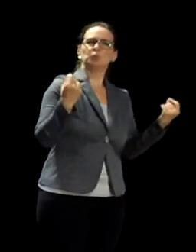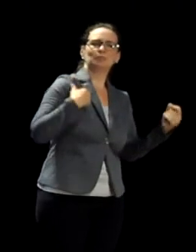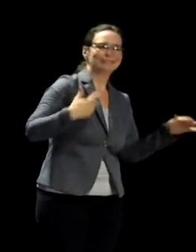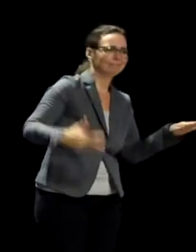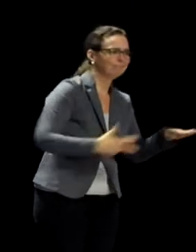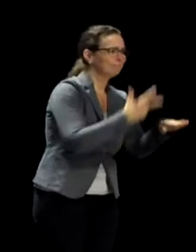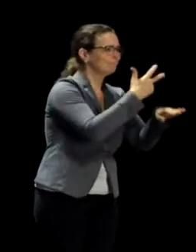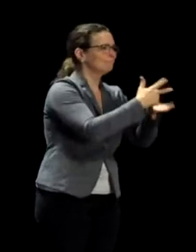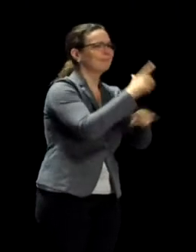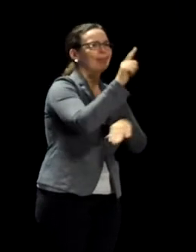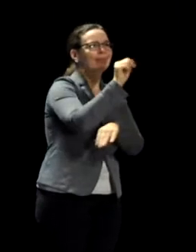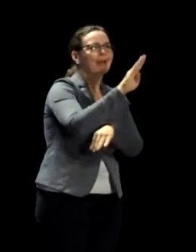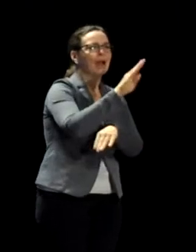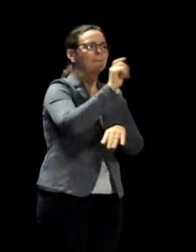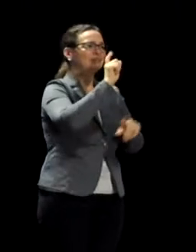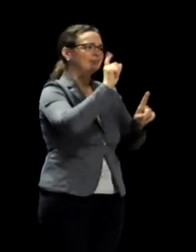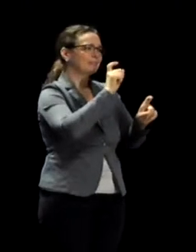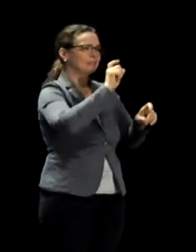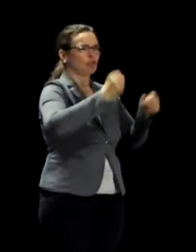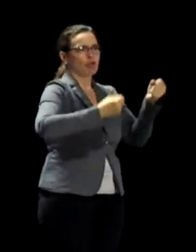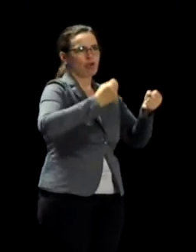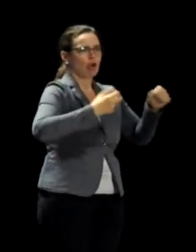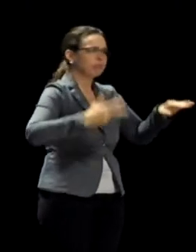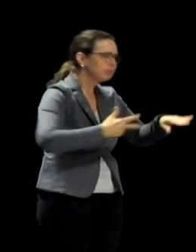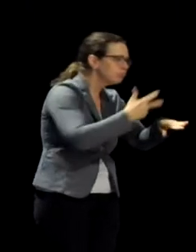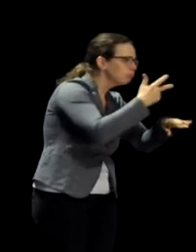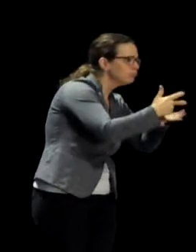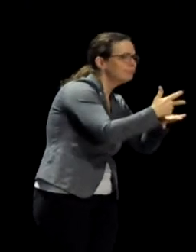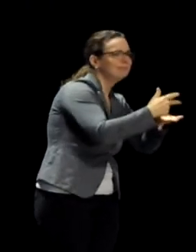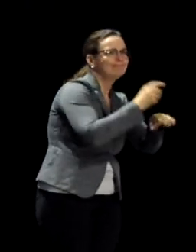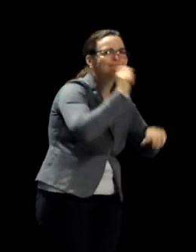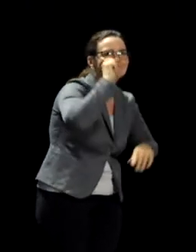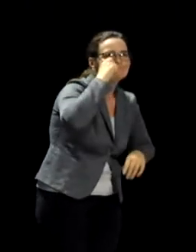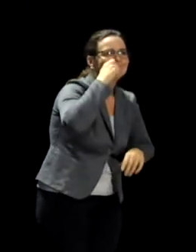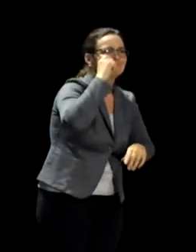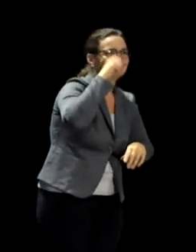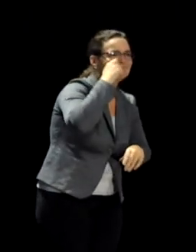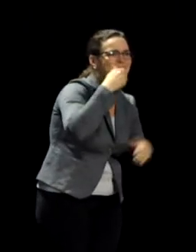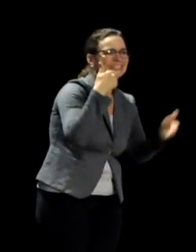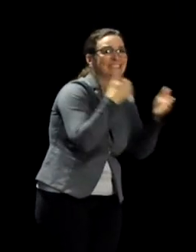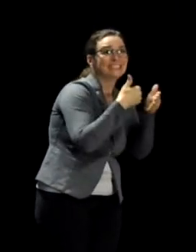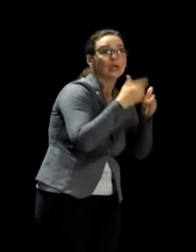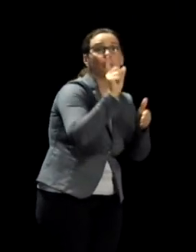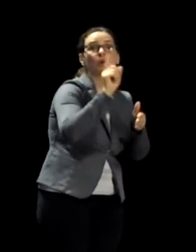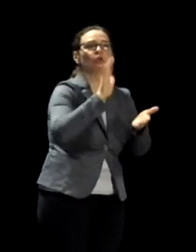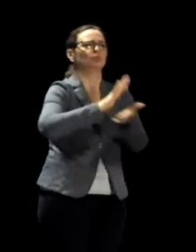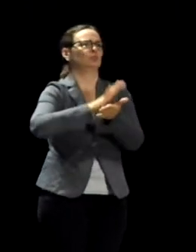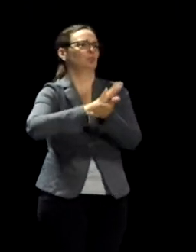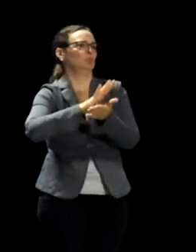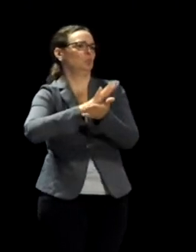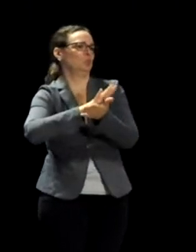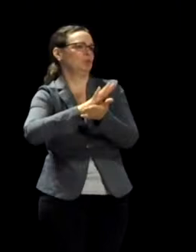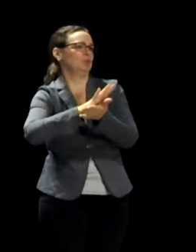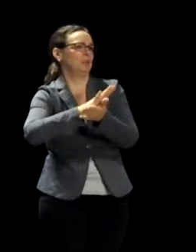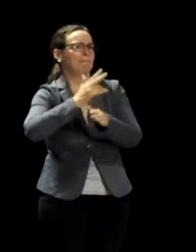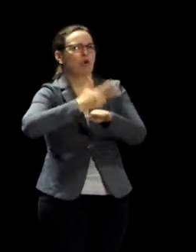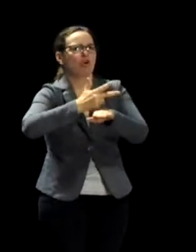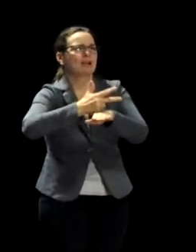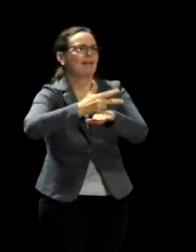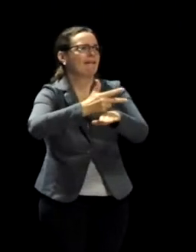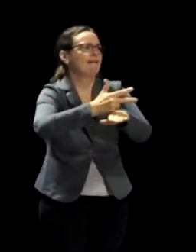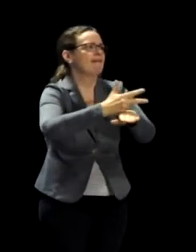mobile testing next week around this issue. We have a problem with 17, 18, and 19-year-olds, and we have a problem with younger